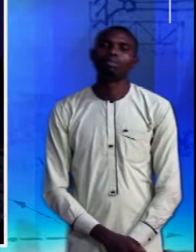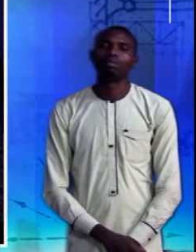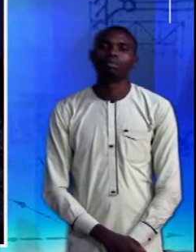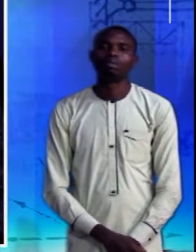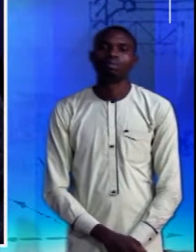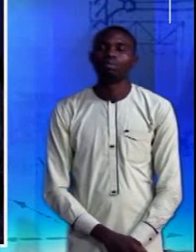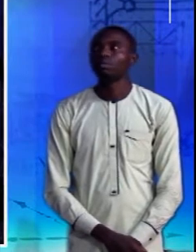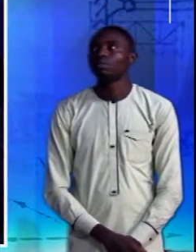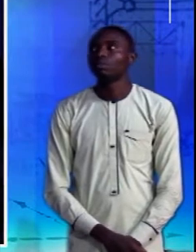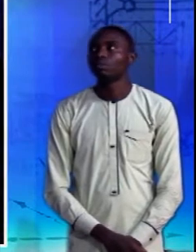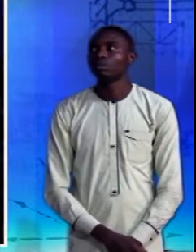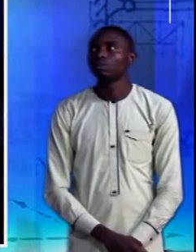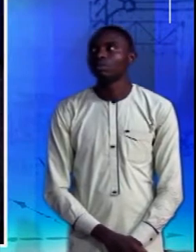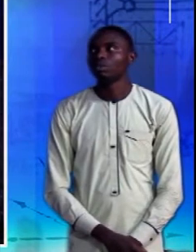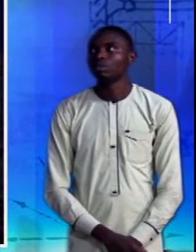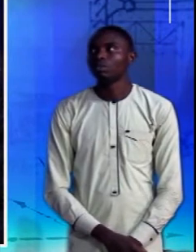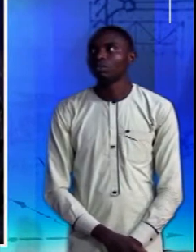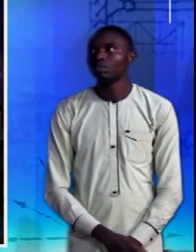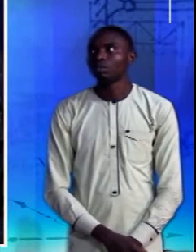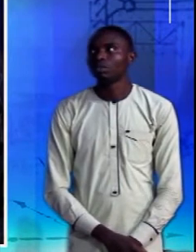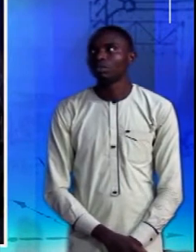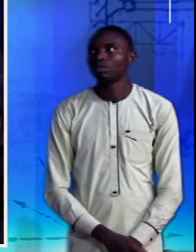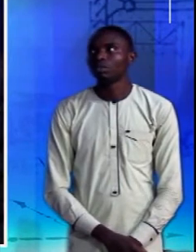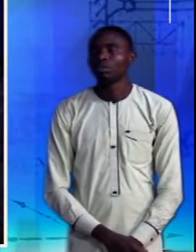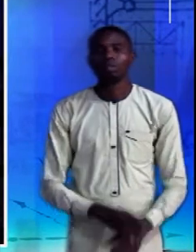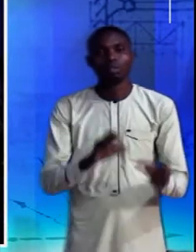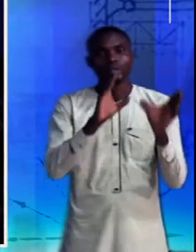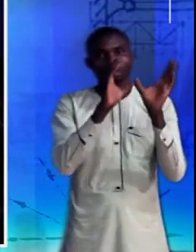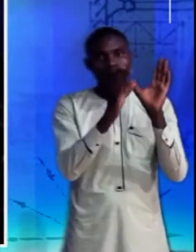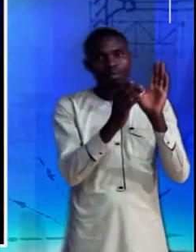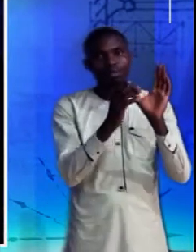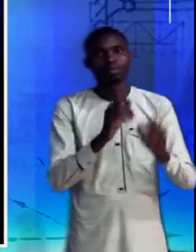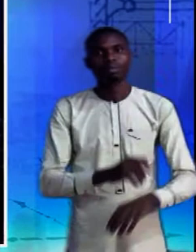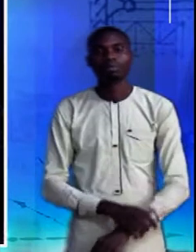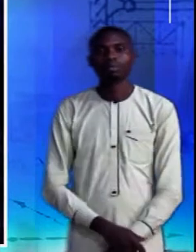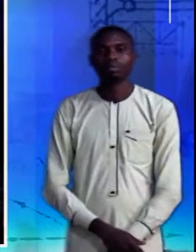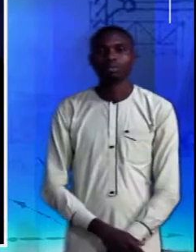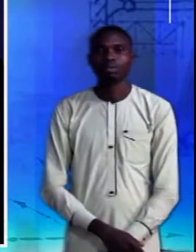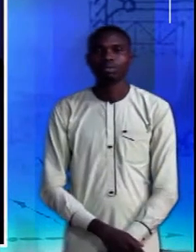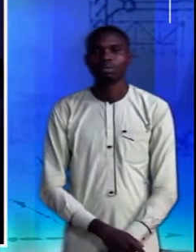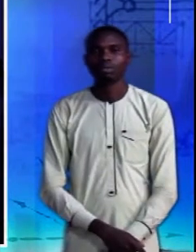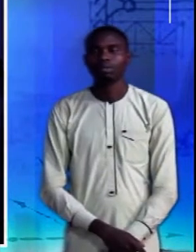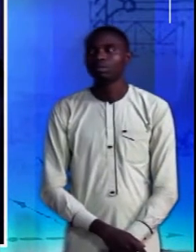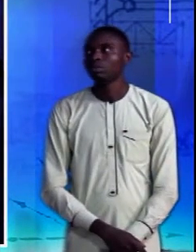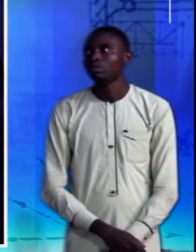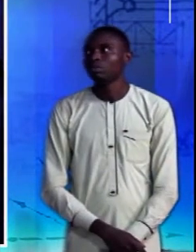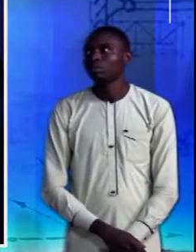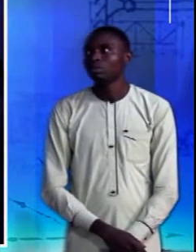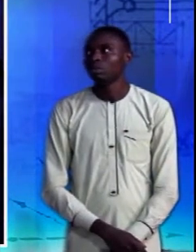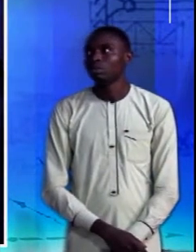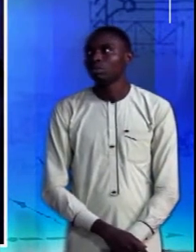52 times 60. How can we get 52 multiplied by 60?